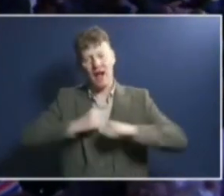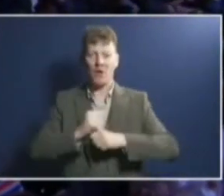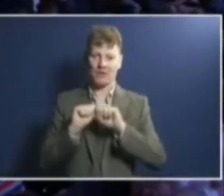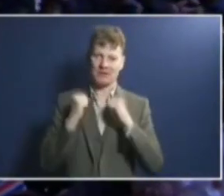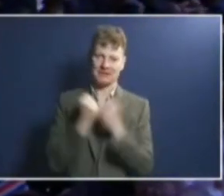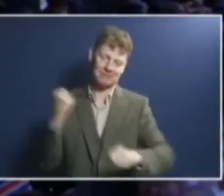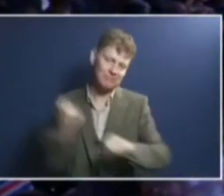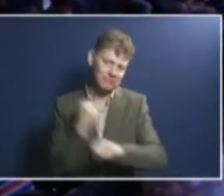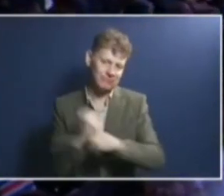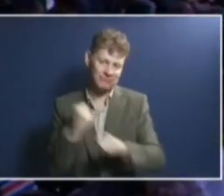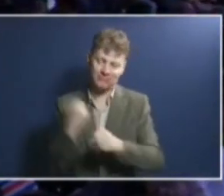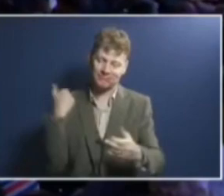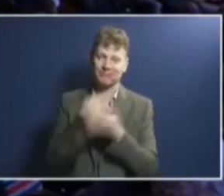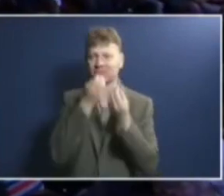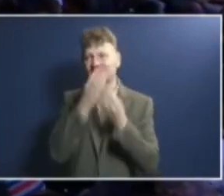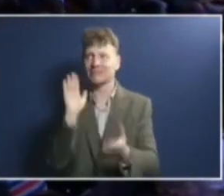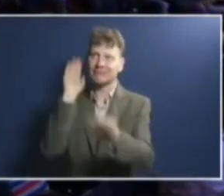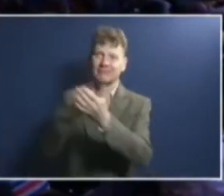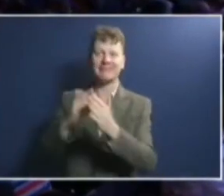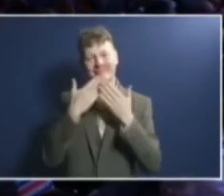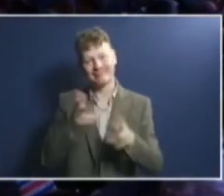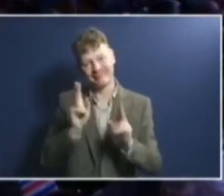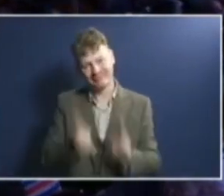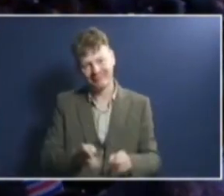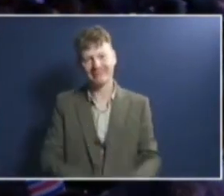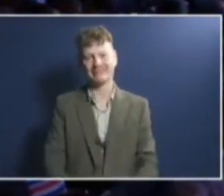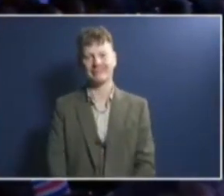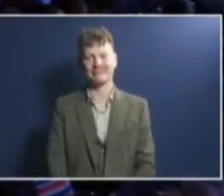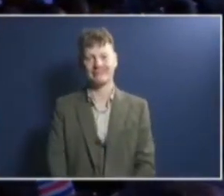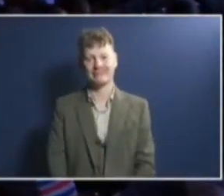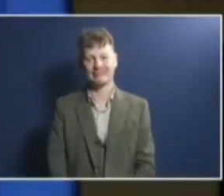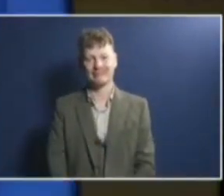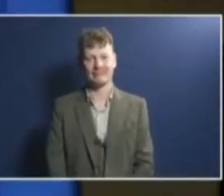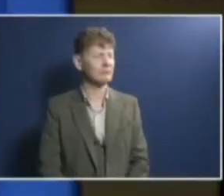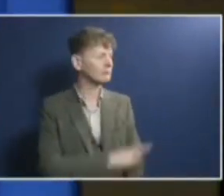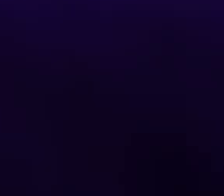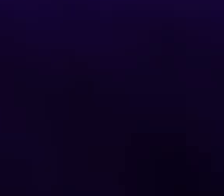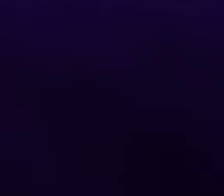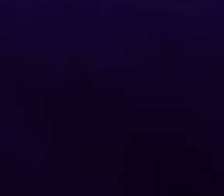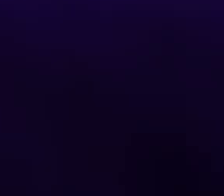for achieving this great milestone. Thank you once again. Thank you so much.